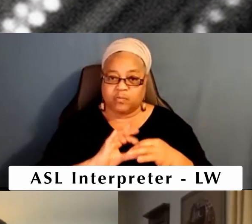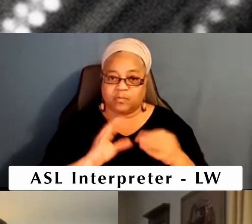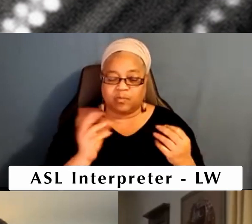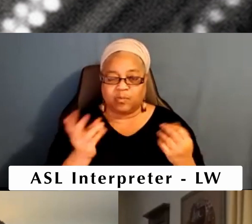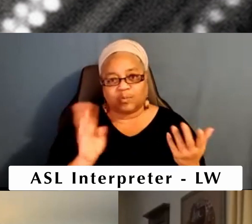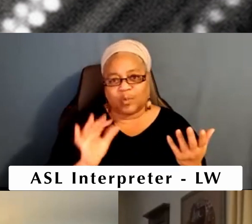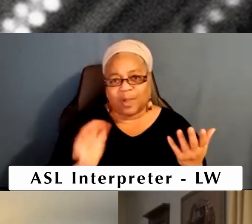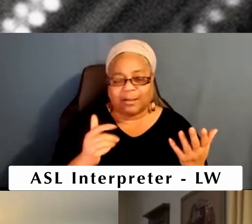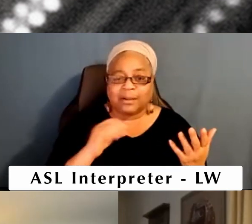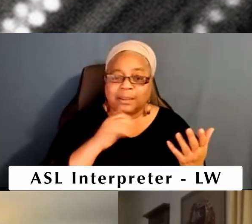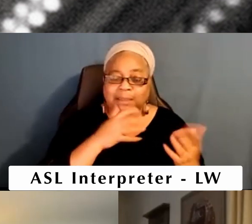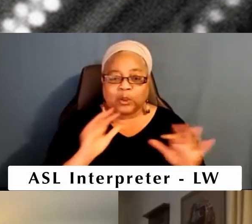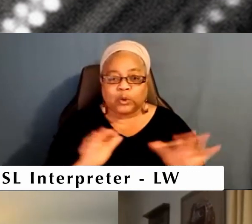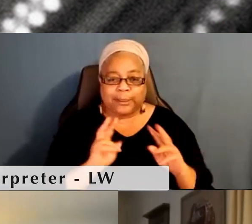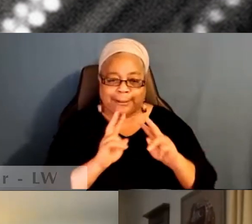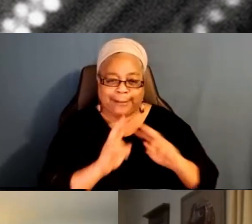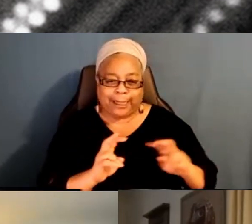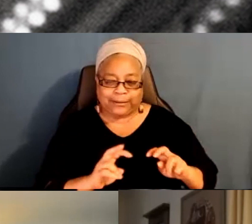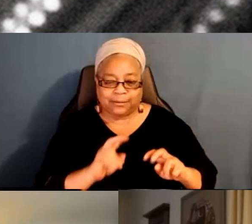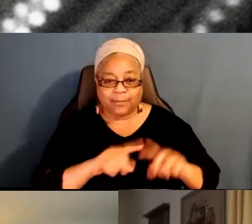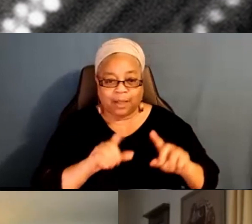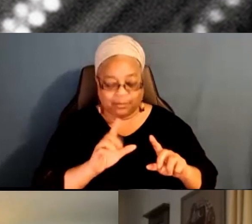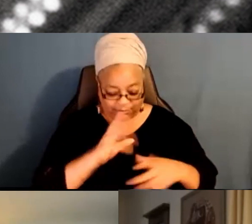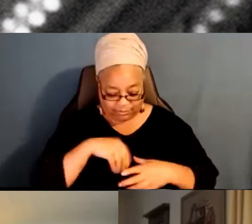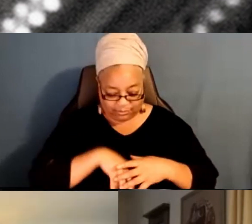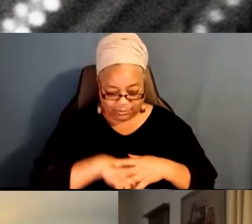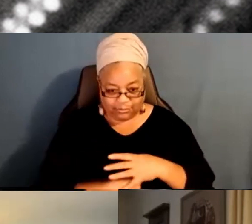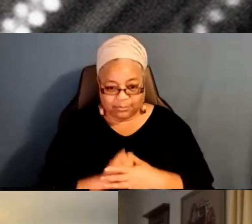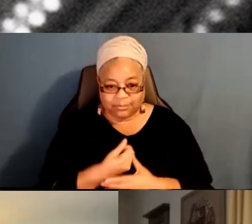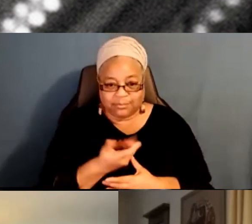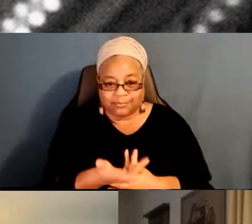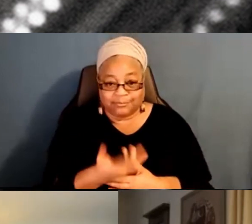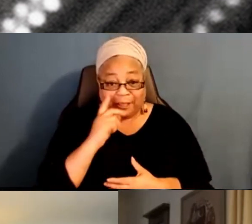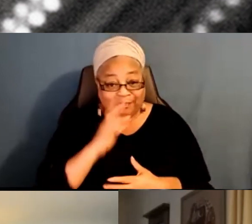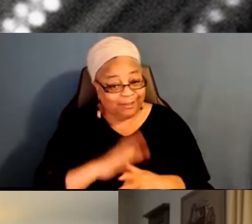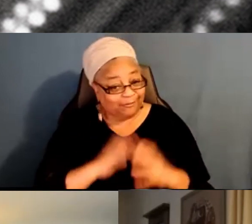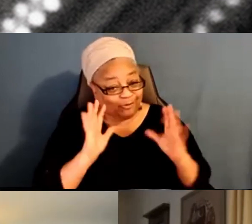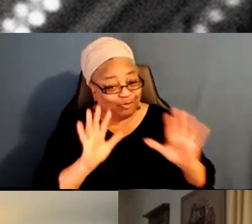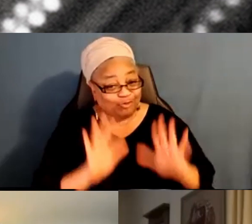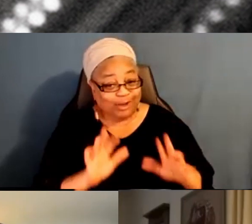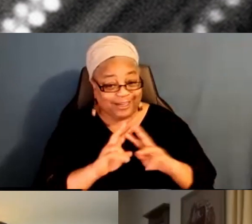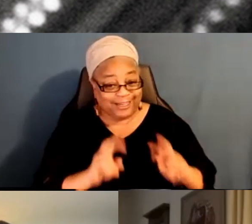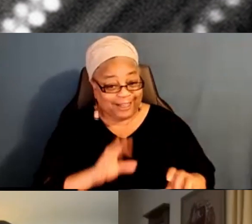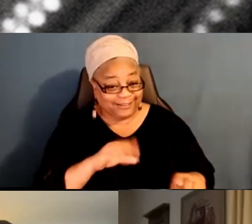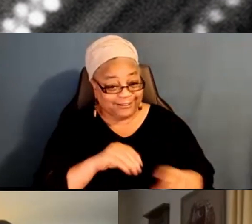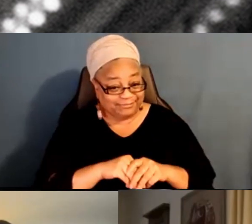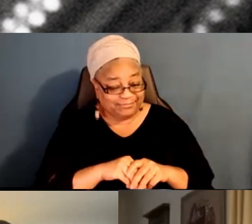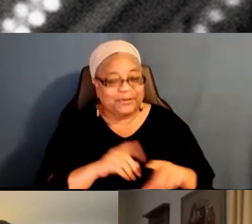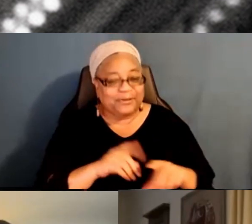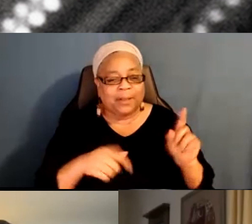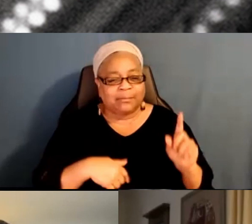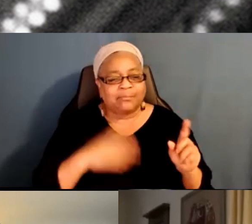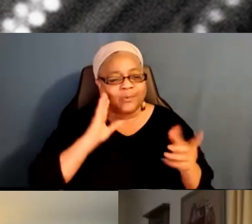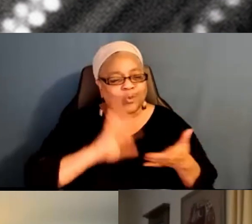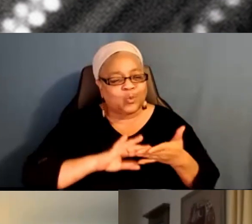well, not doing analysis but expression. I think there's actually some great analysis in here too, but I know what you mean